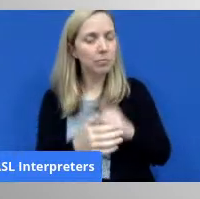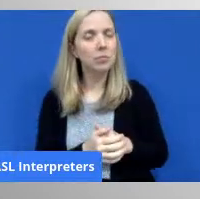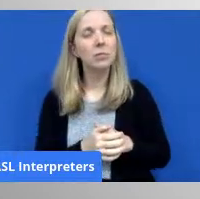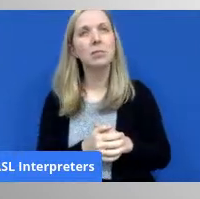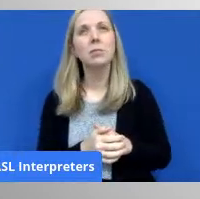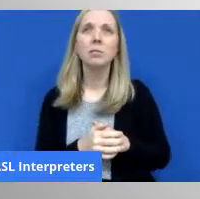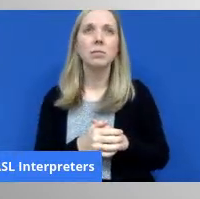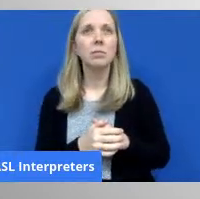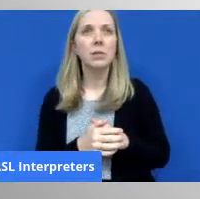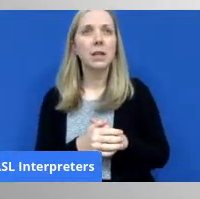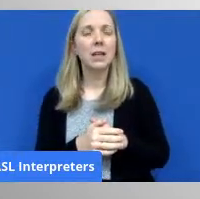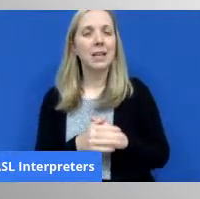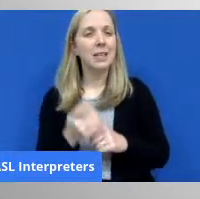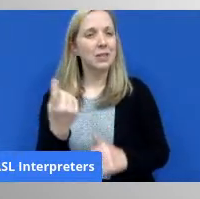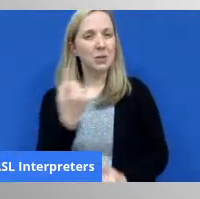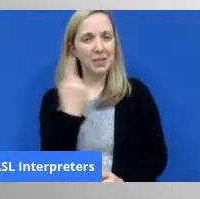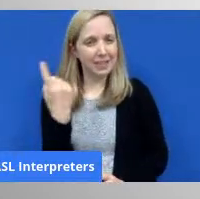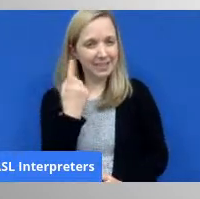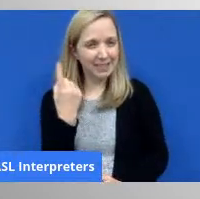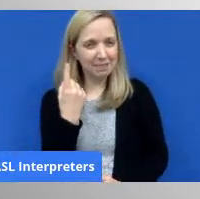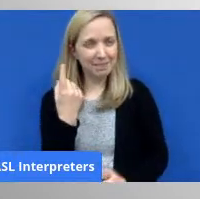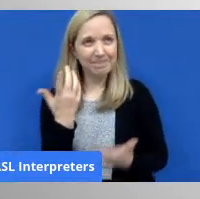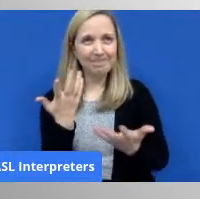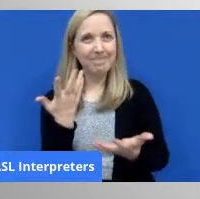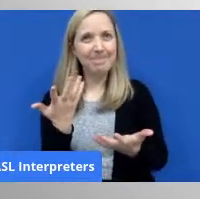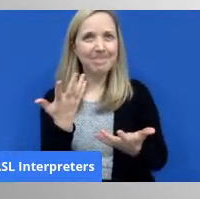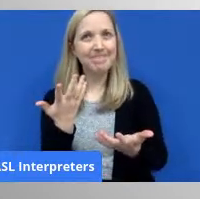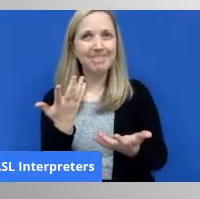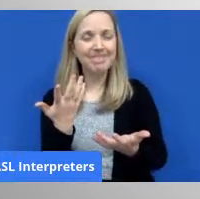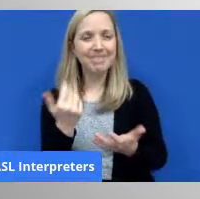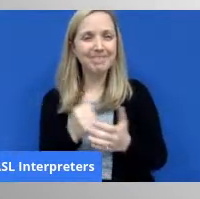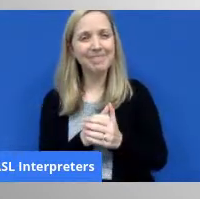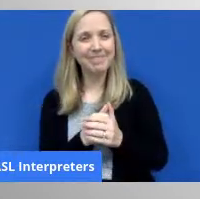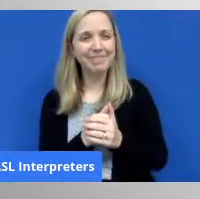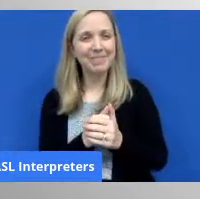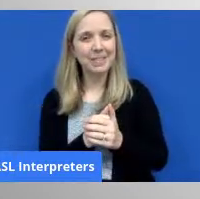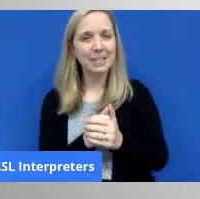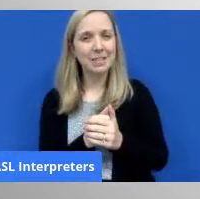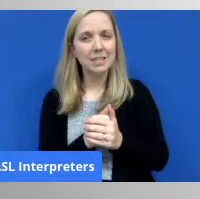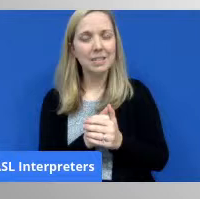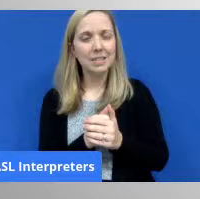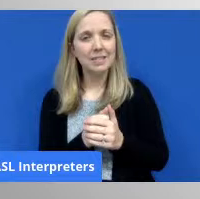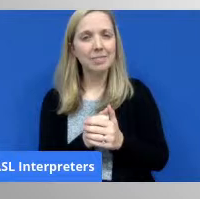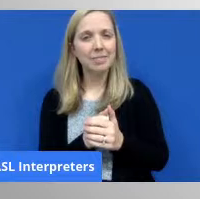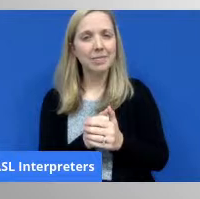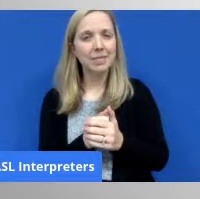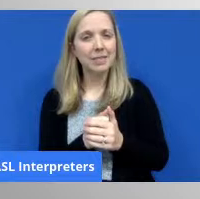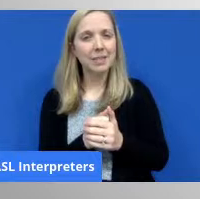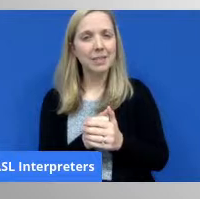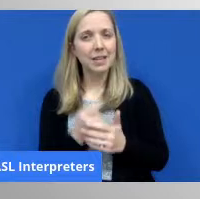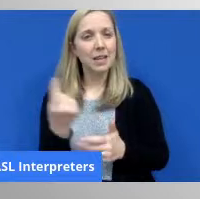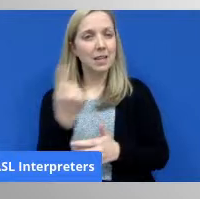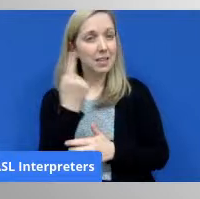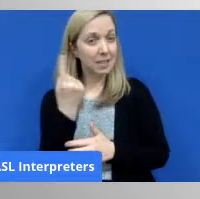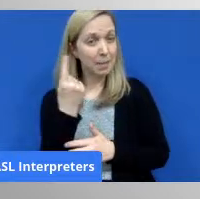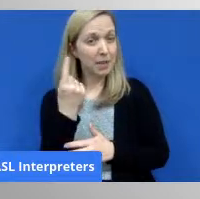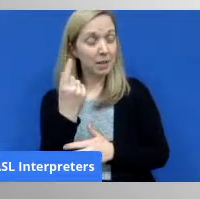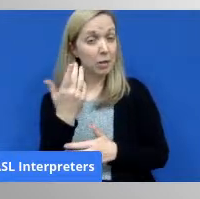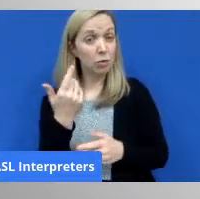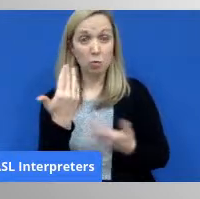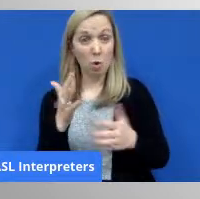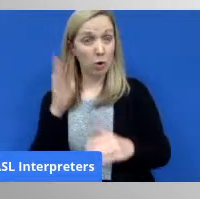a mechanism that in what you've given already in terms